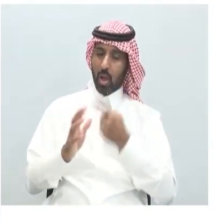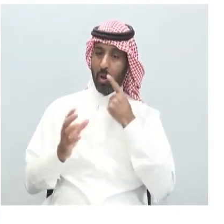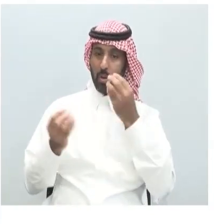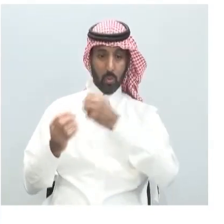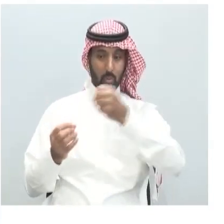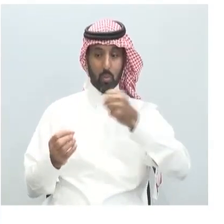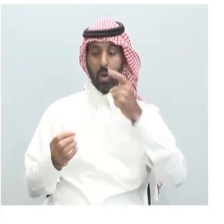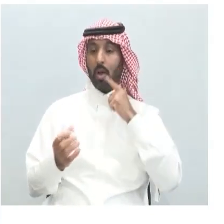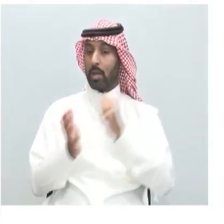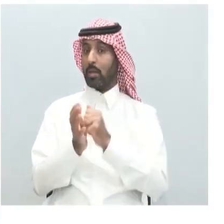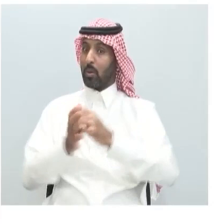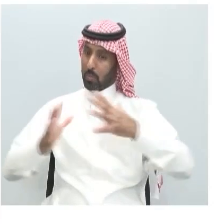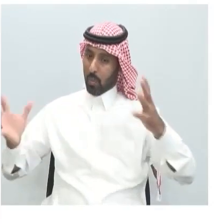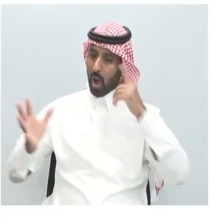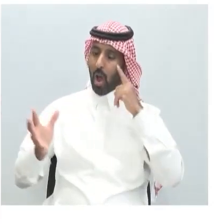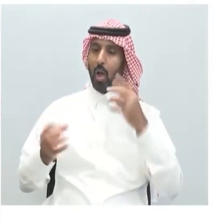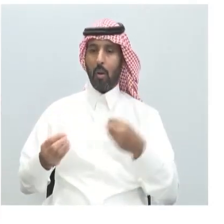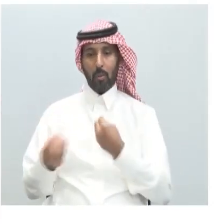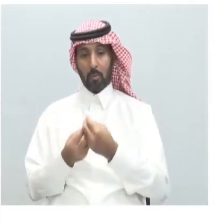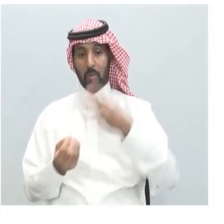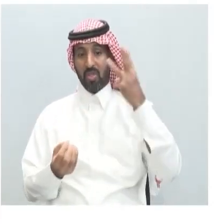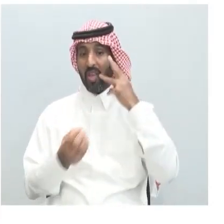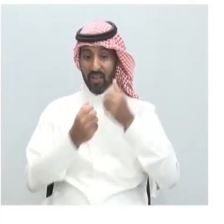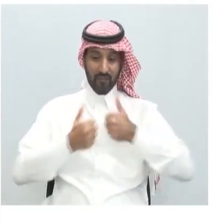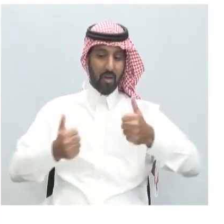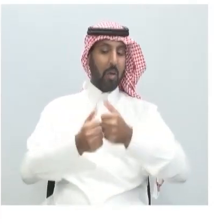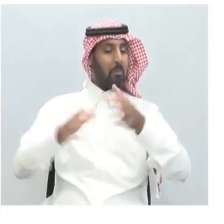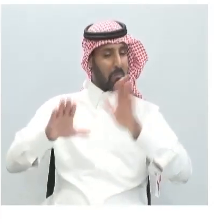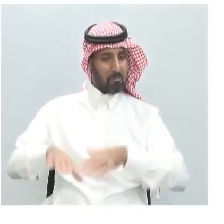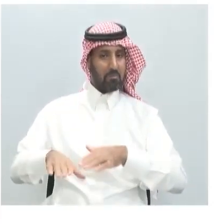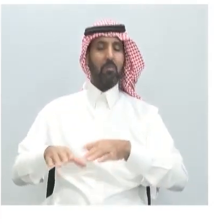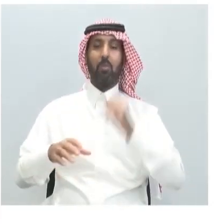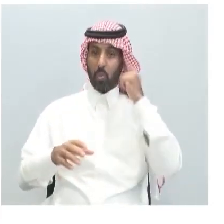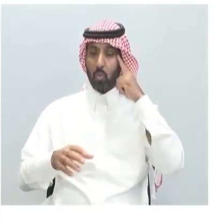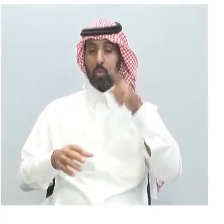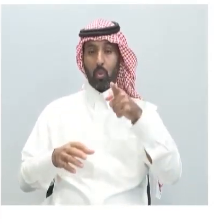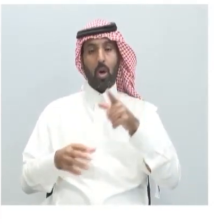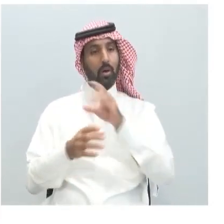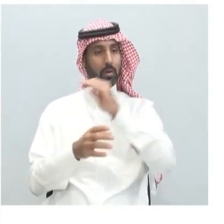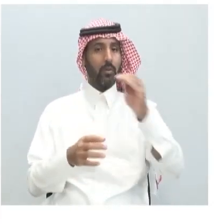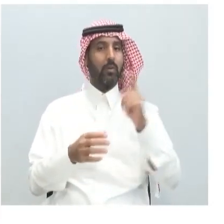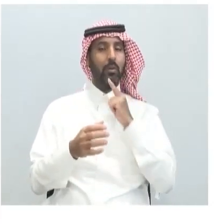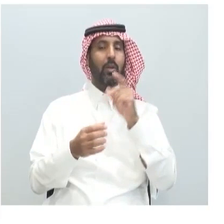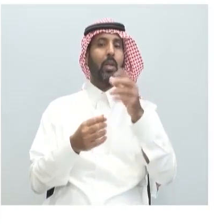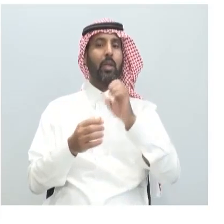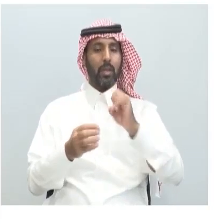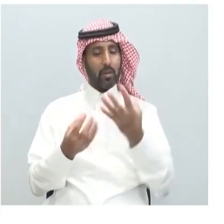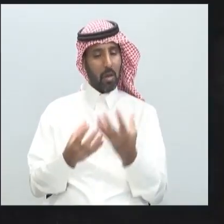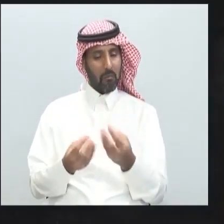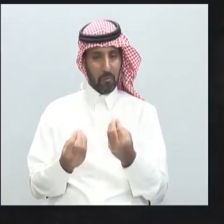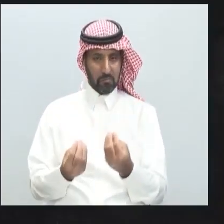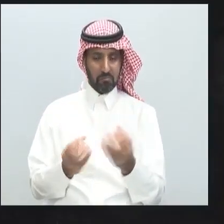house is large enough to accommodate 3 families. So try to come up with your own sentences using enough,